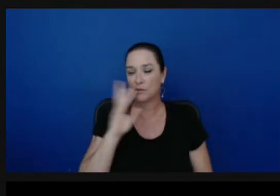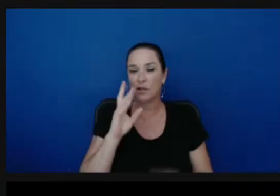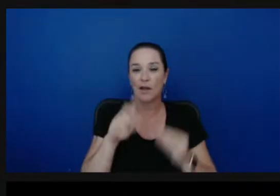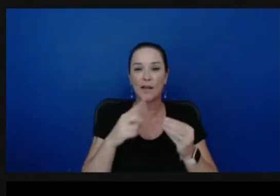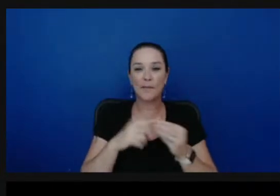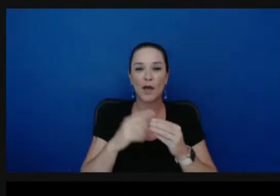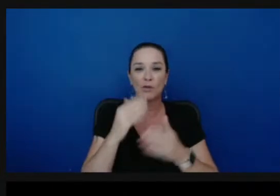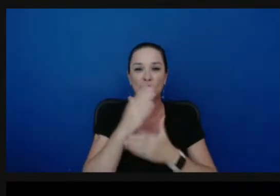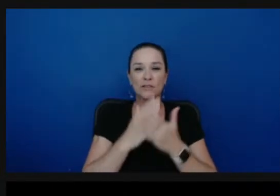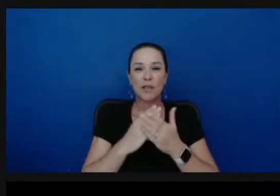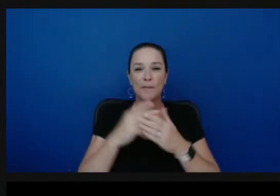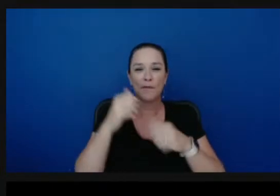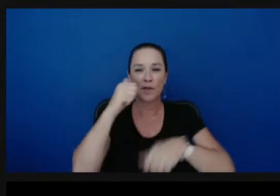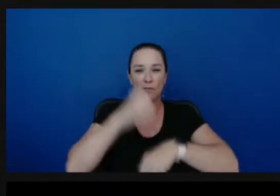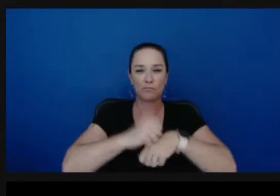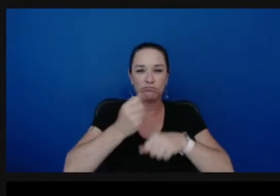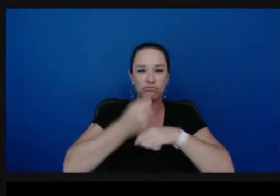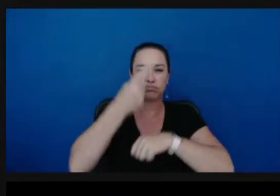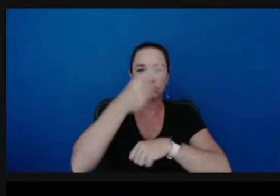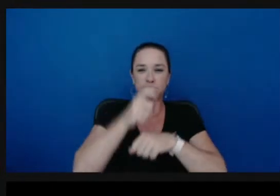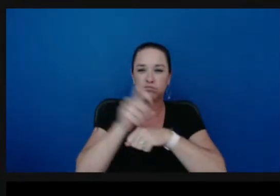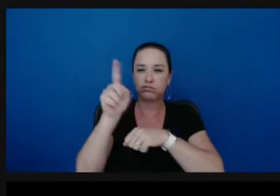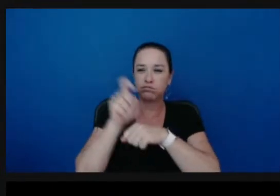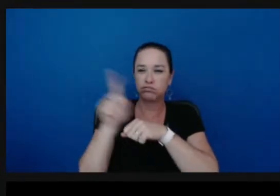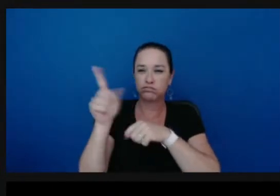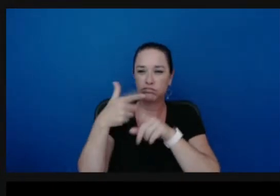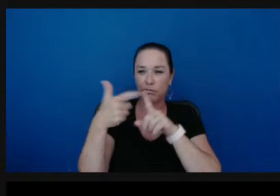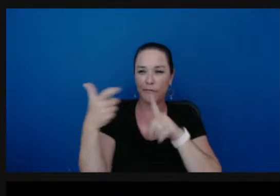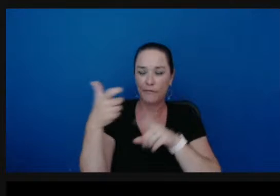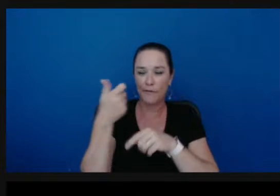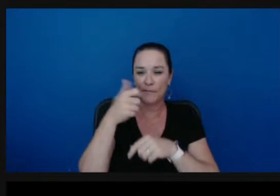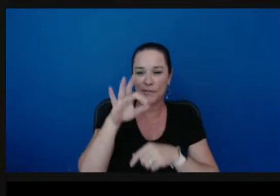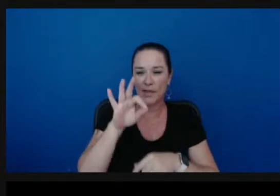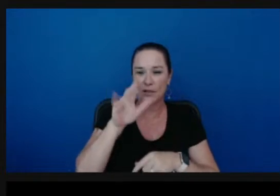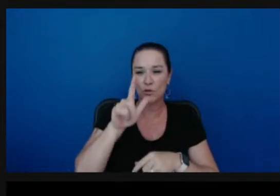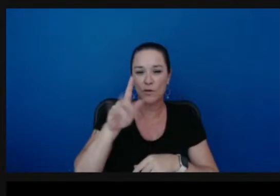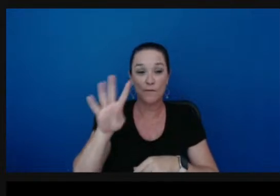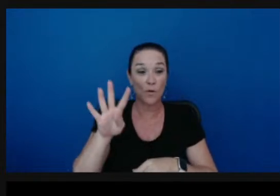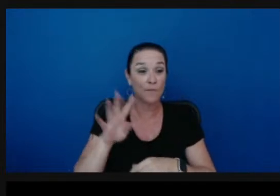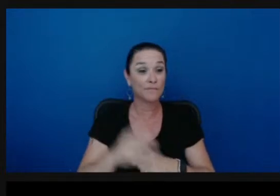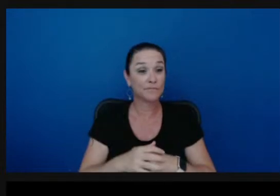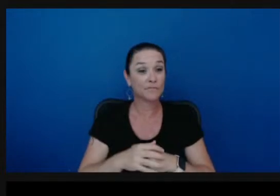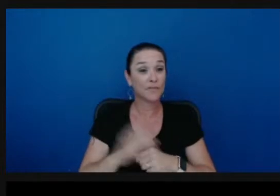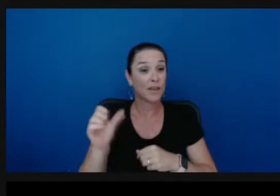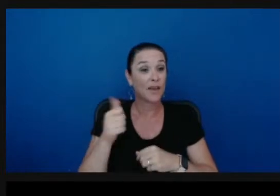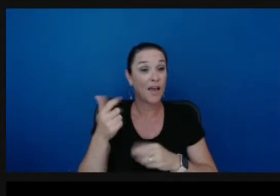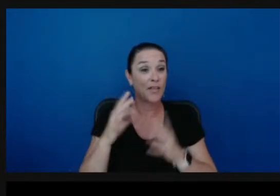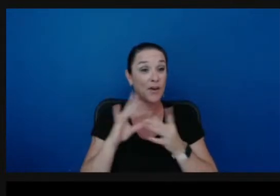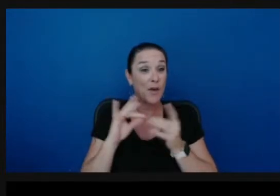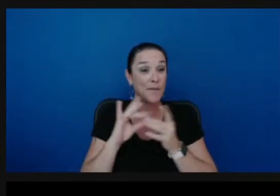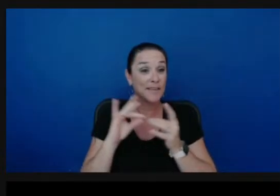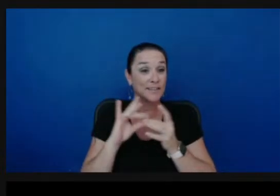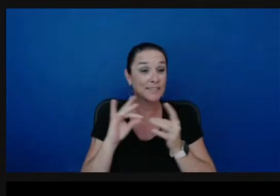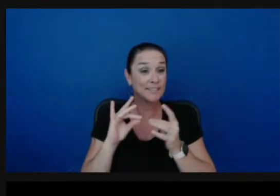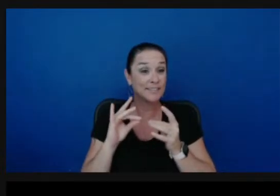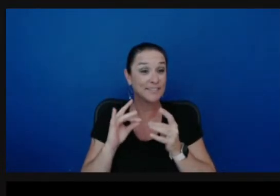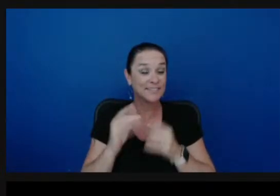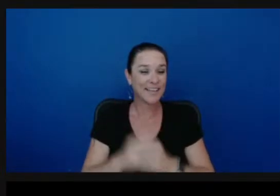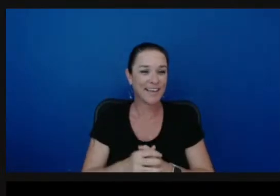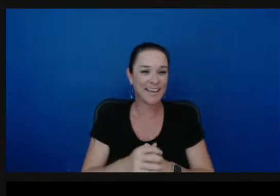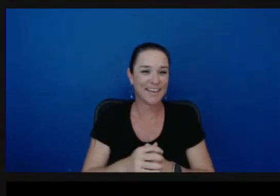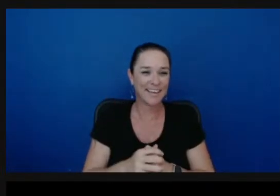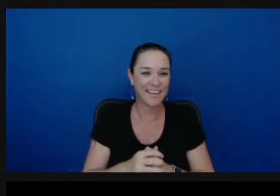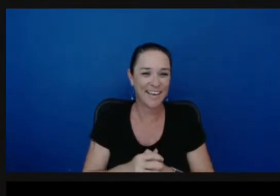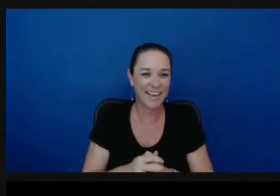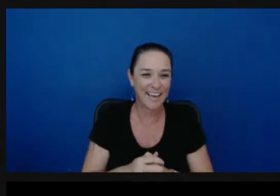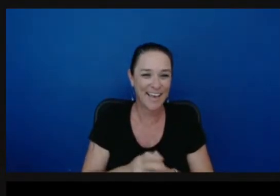ballistics of 1924 and a couple other things. Any initial comments, Thane? I mean, shall I keep going?